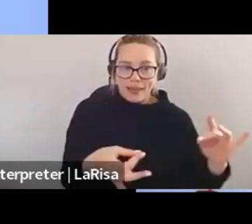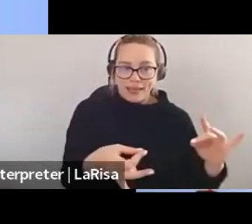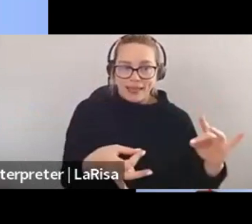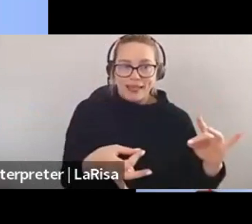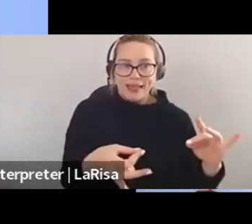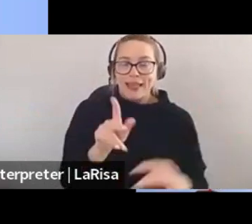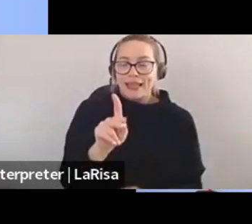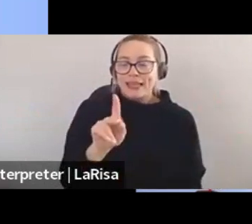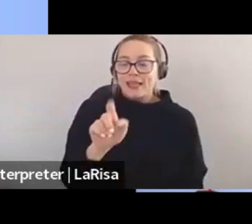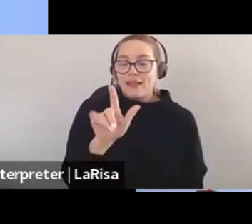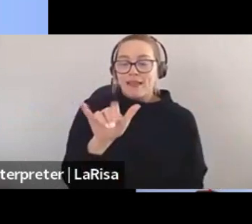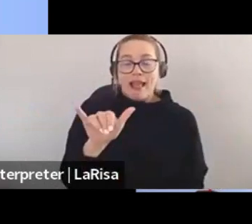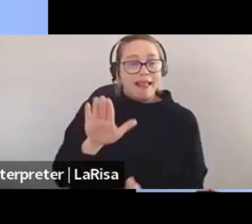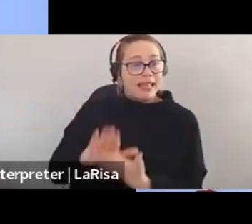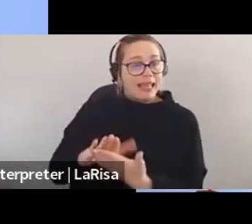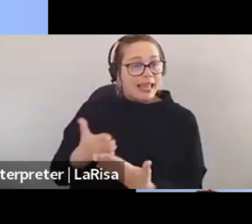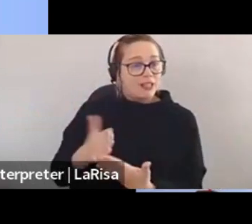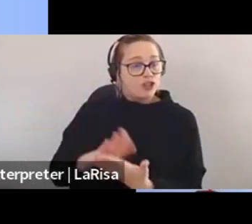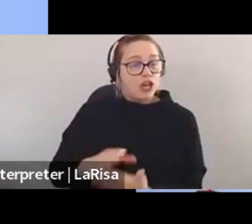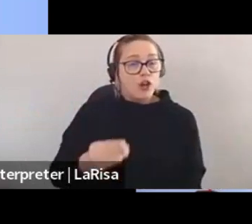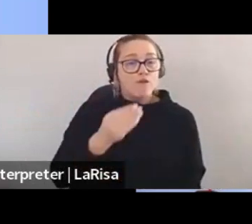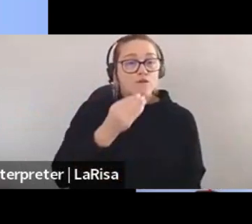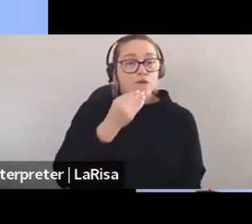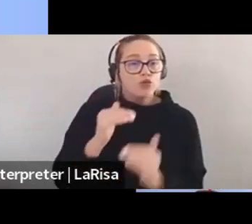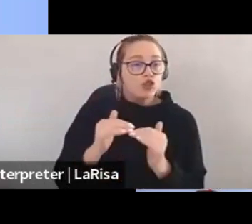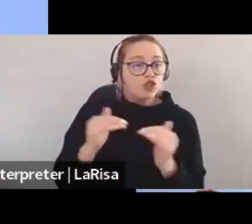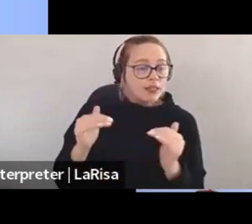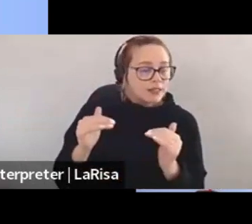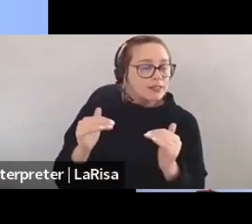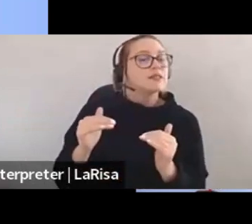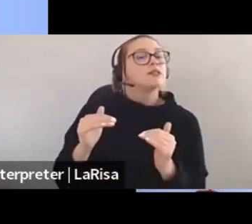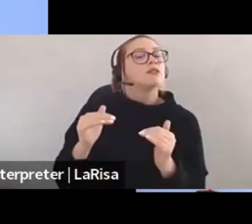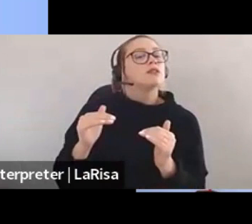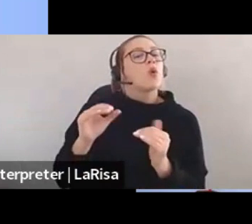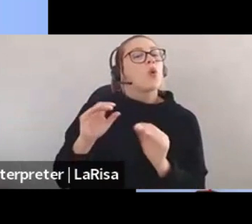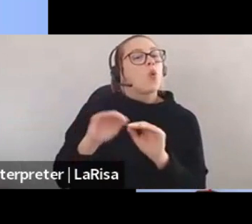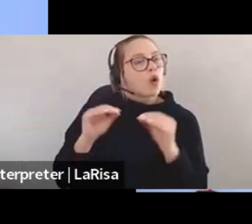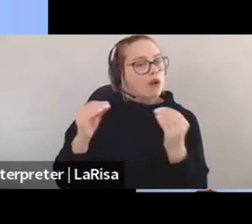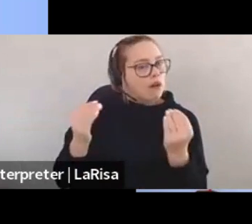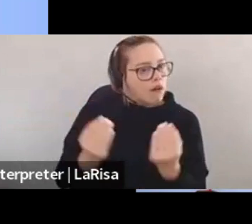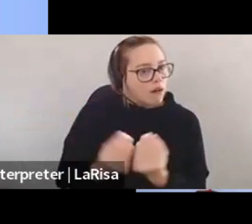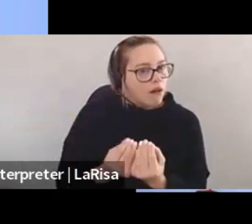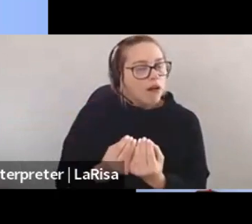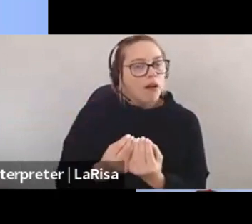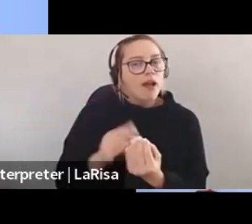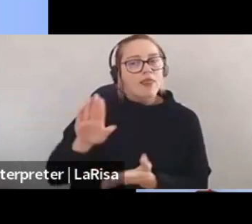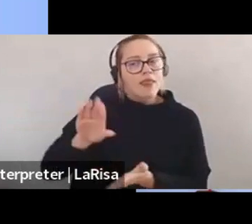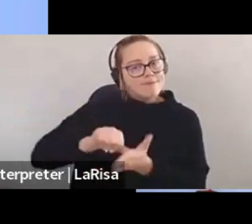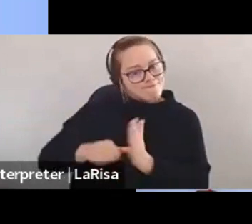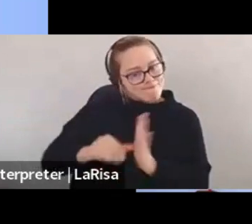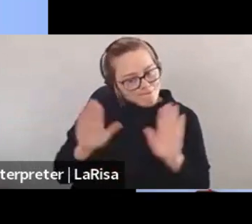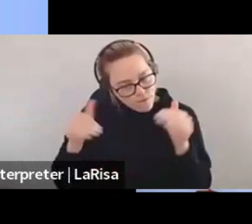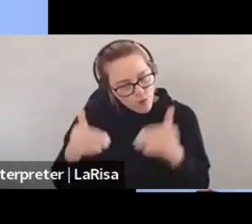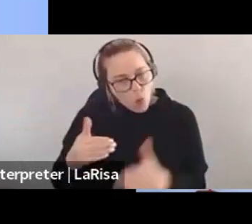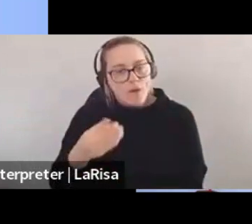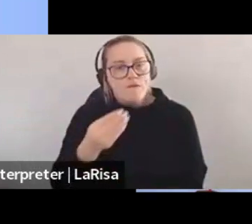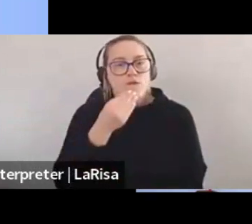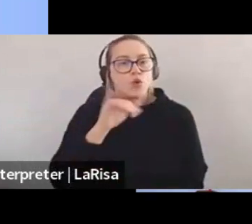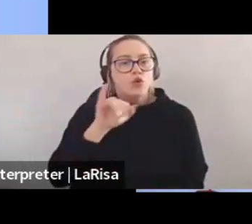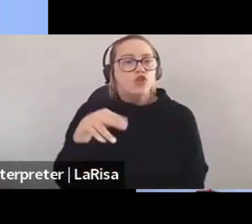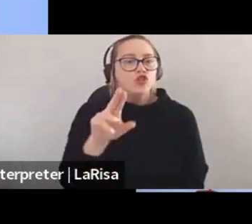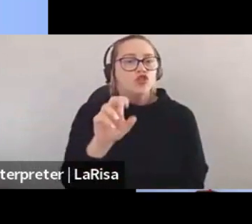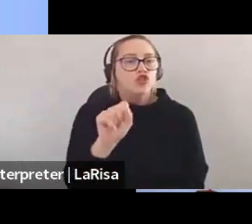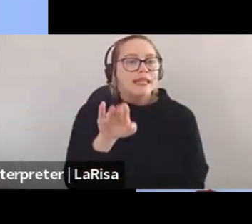what our mission is. So Kelly's Kitchen is a food justice organization that places emphasis on